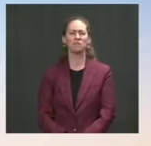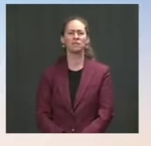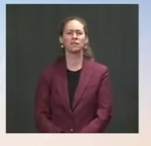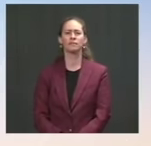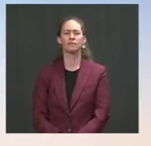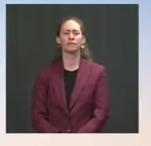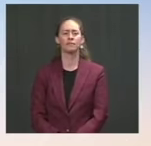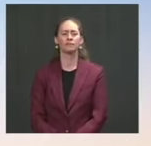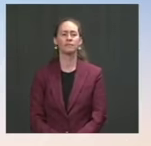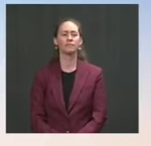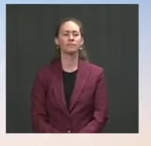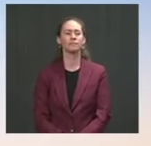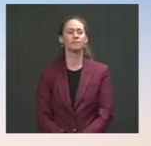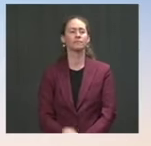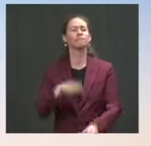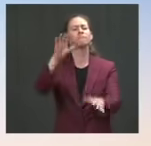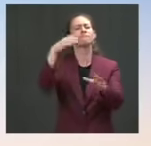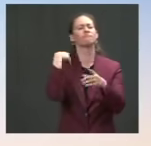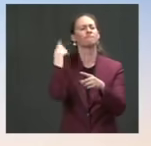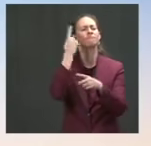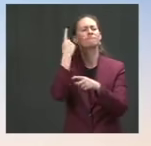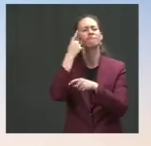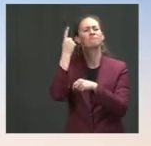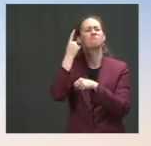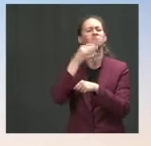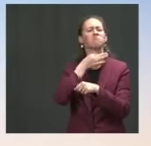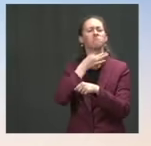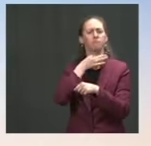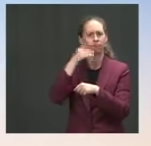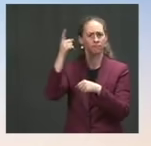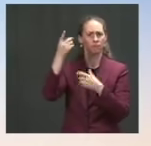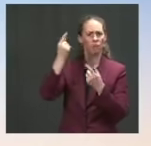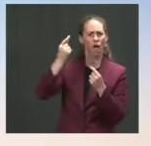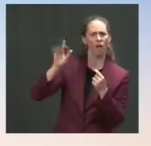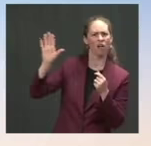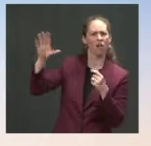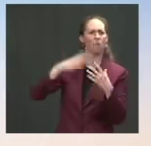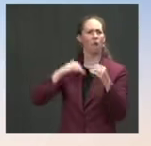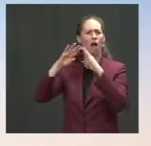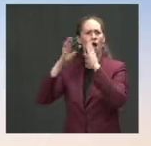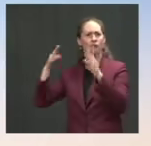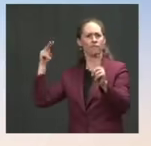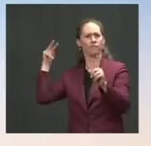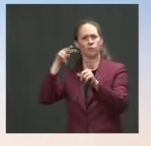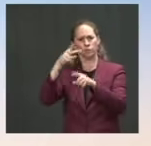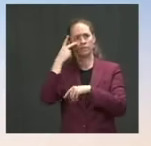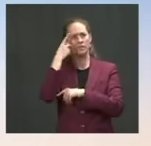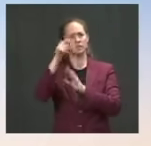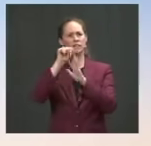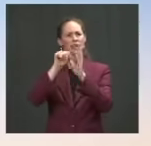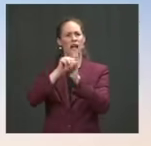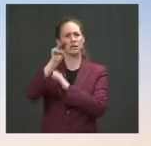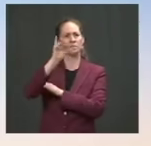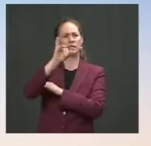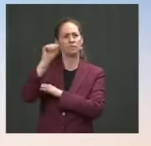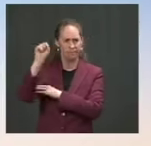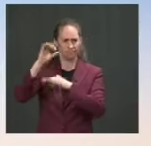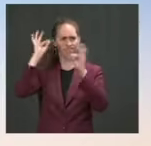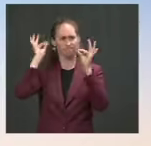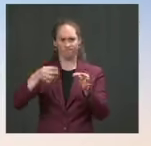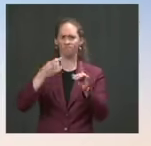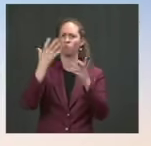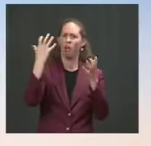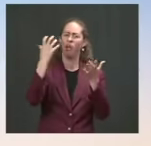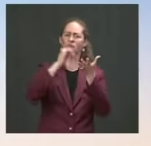does the white house have a reaction to mississippi's uh decision to ask the supreme court to overturn roe v wade well certainly we